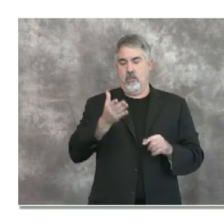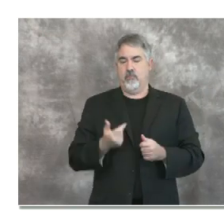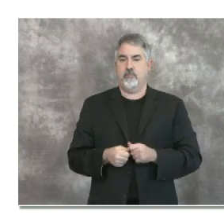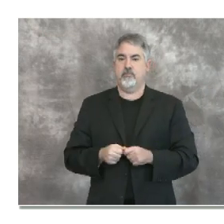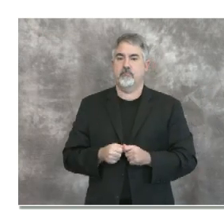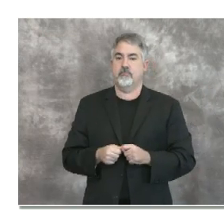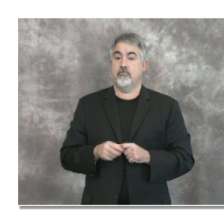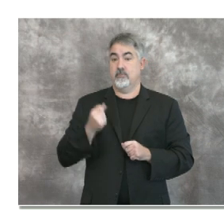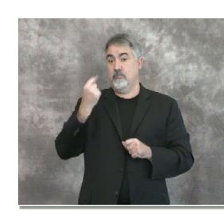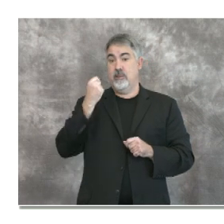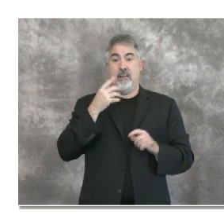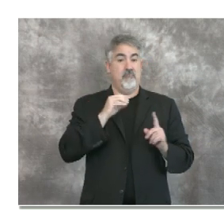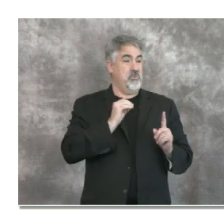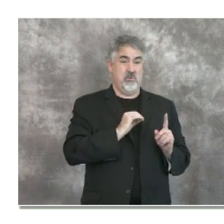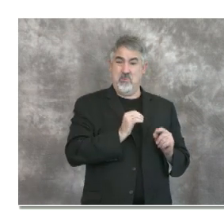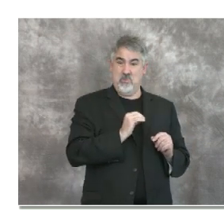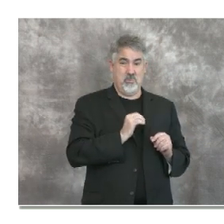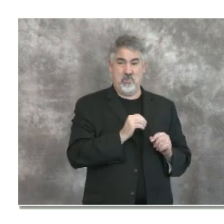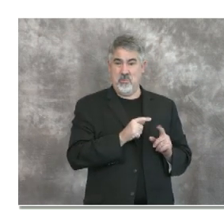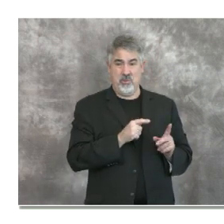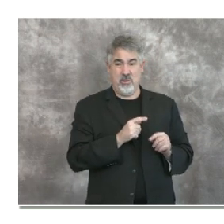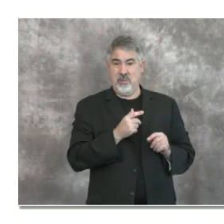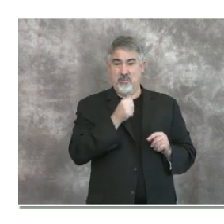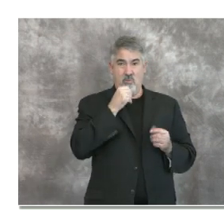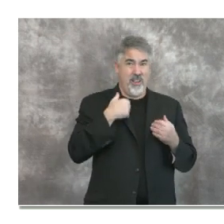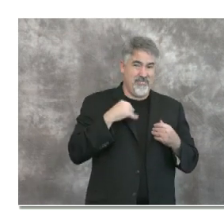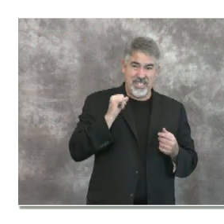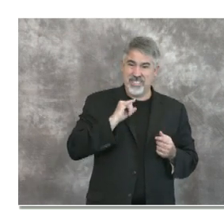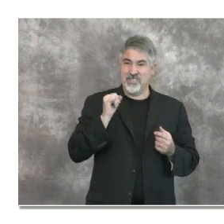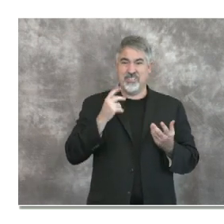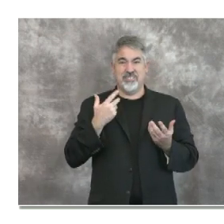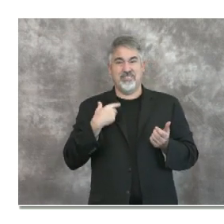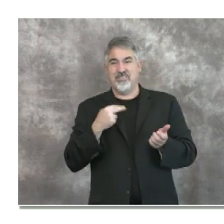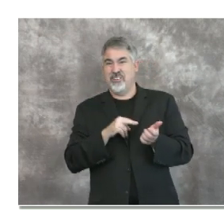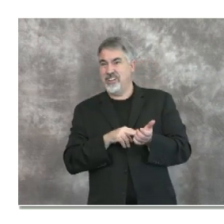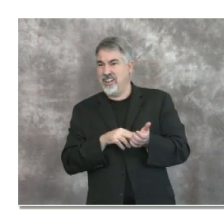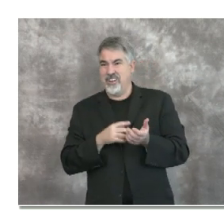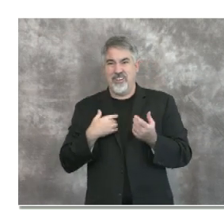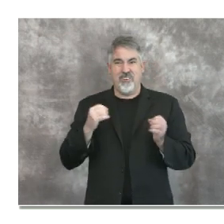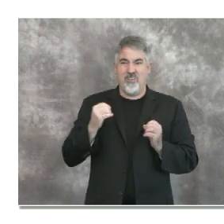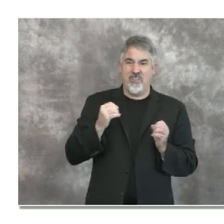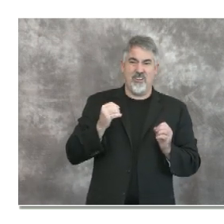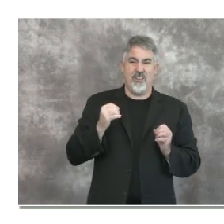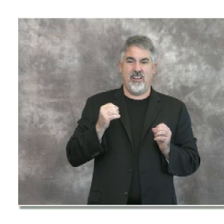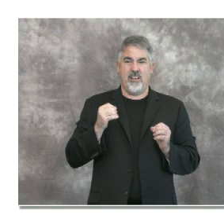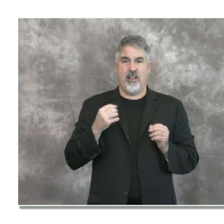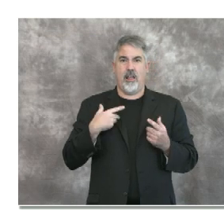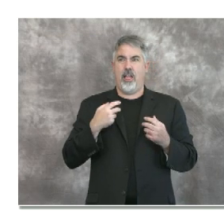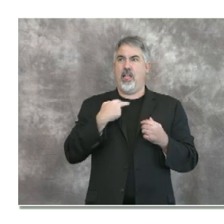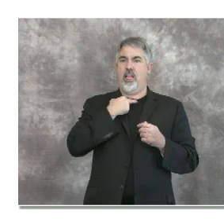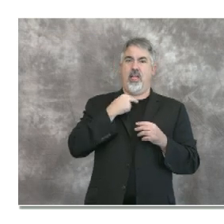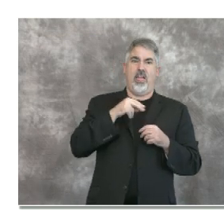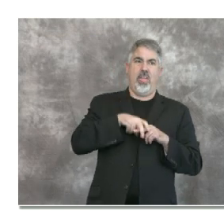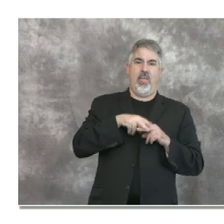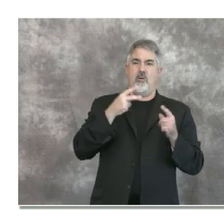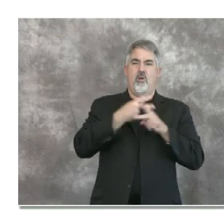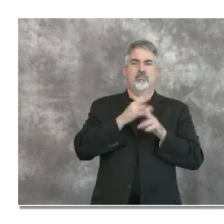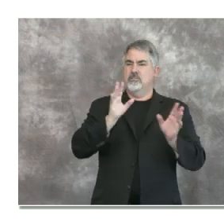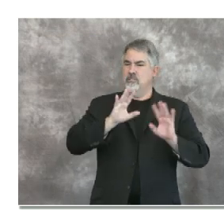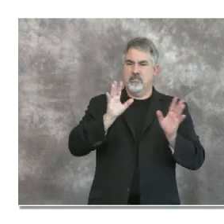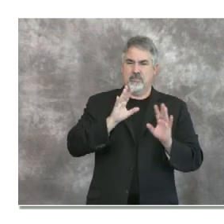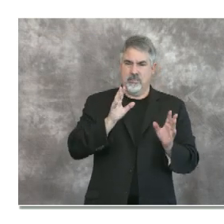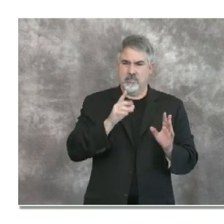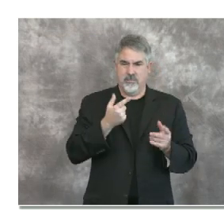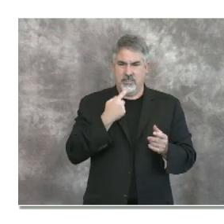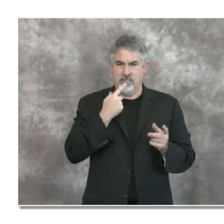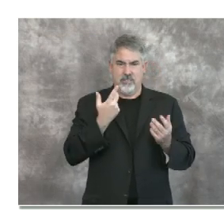if you don't have insurance or a healthcare provider, we do not want that to be a barrier. So if you are unable to get